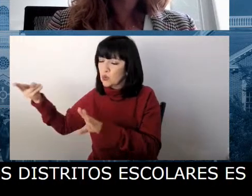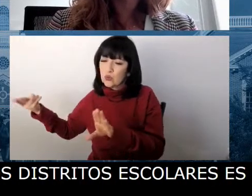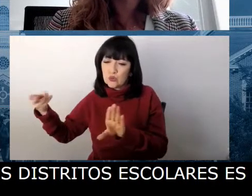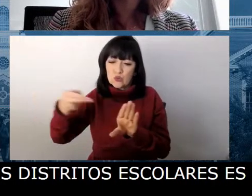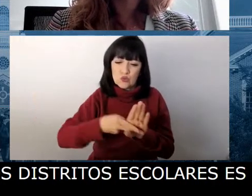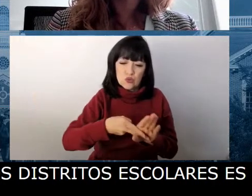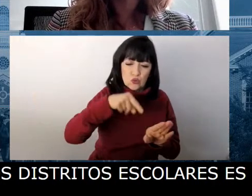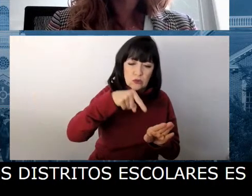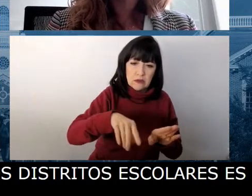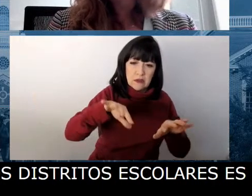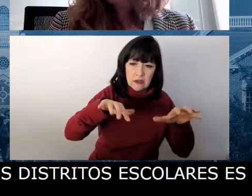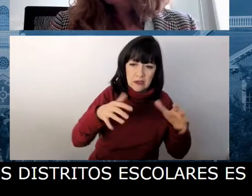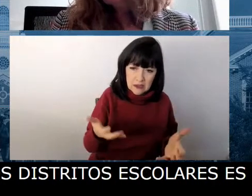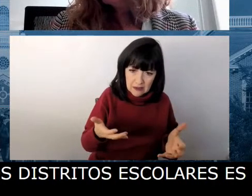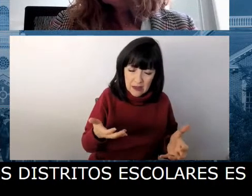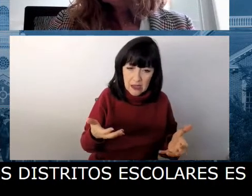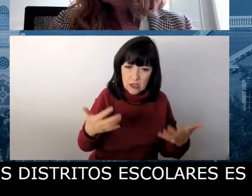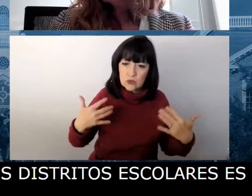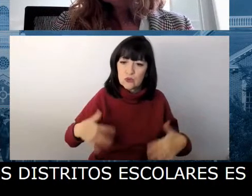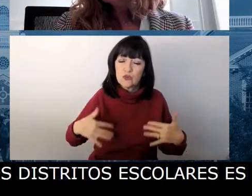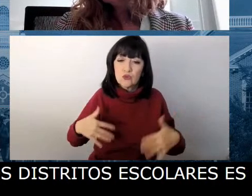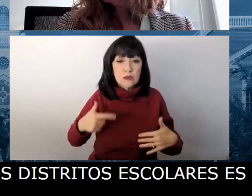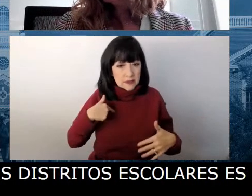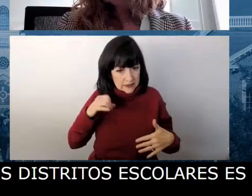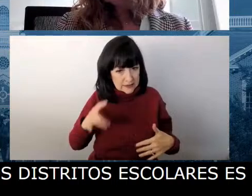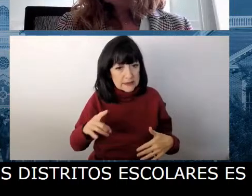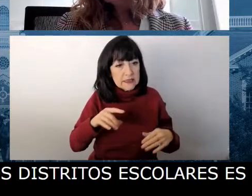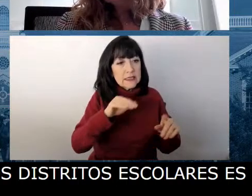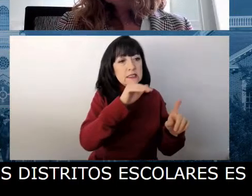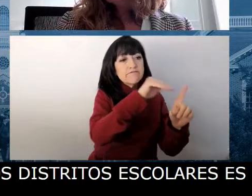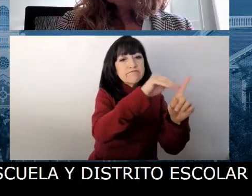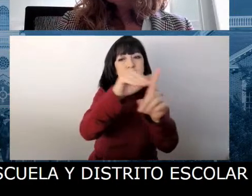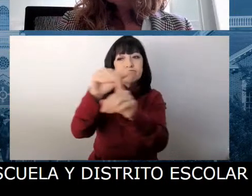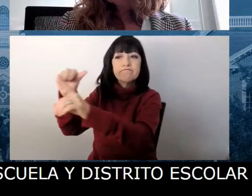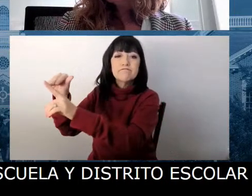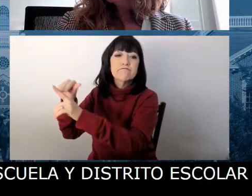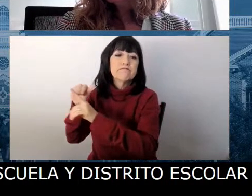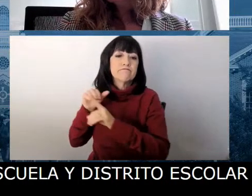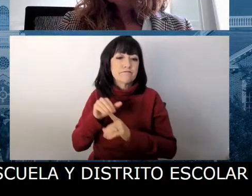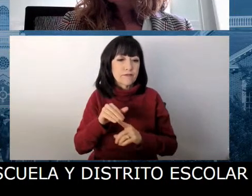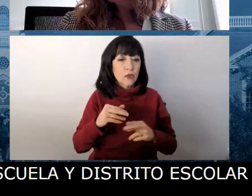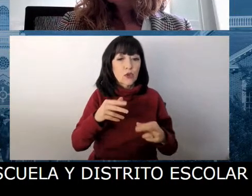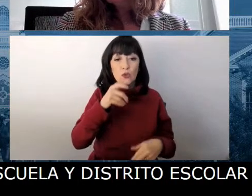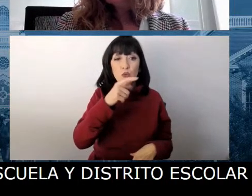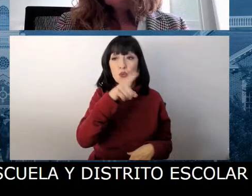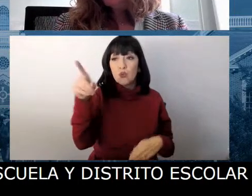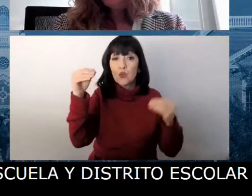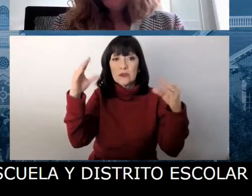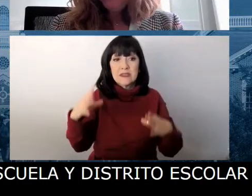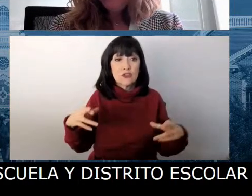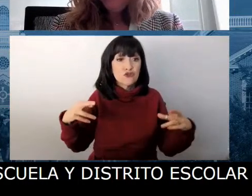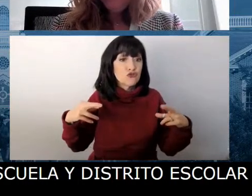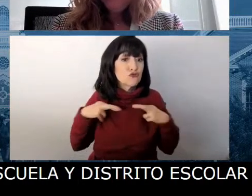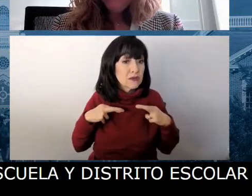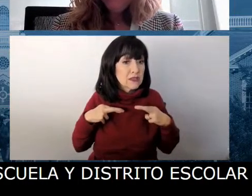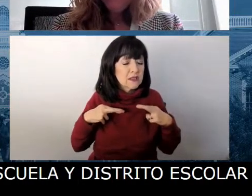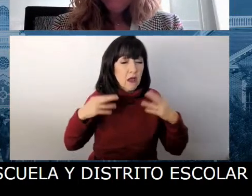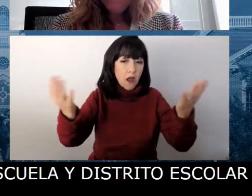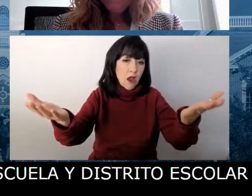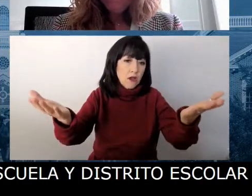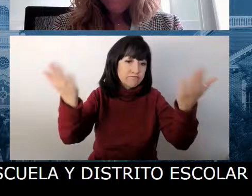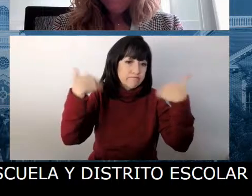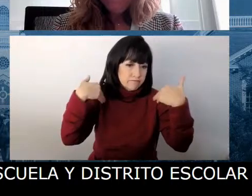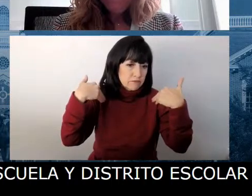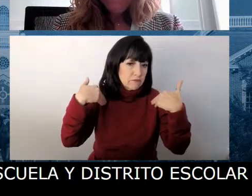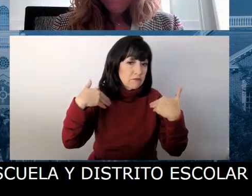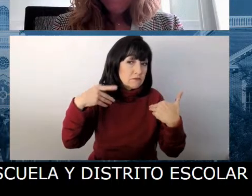retired teachers to come back and to waive a certain provision that would be a financial deterrent for them to come back